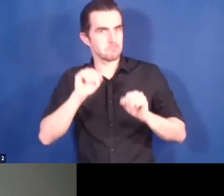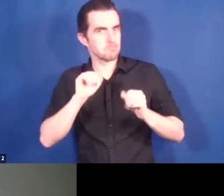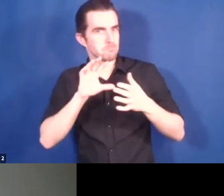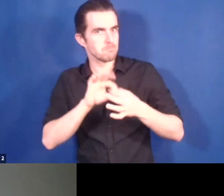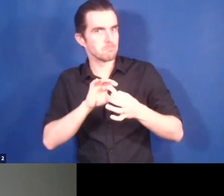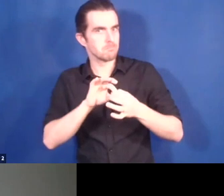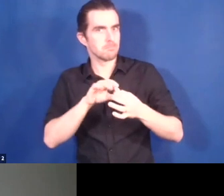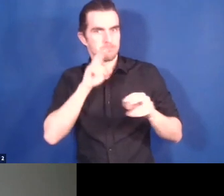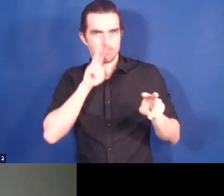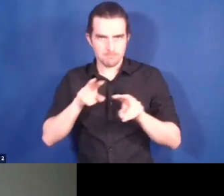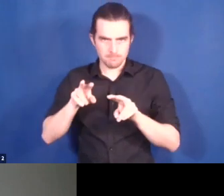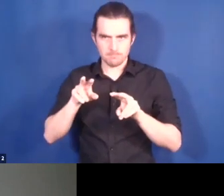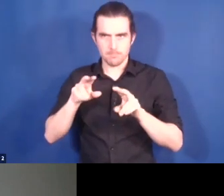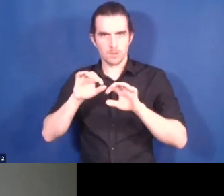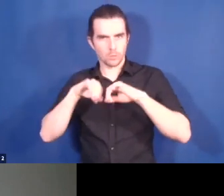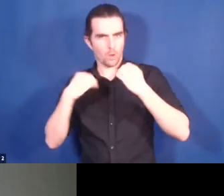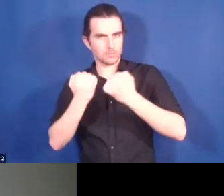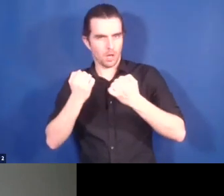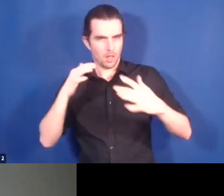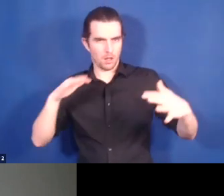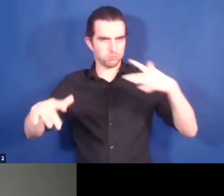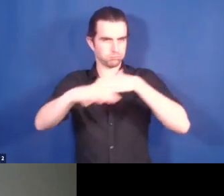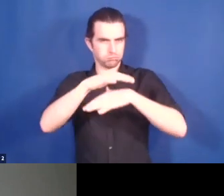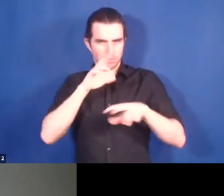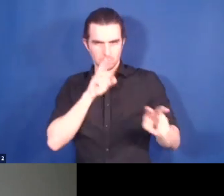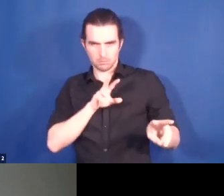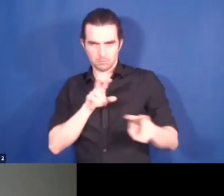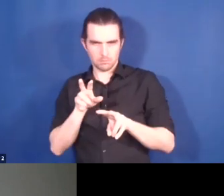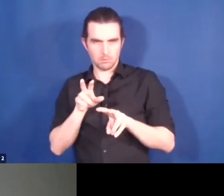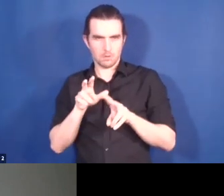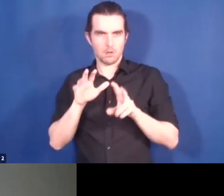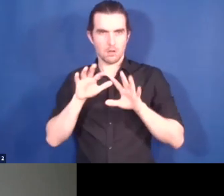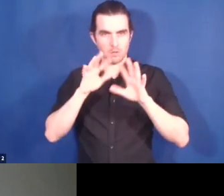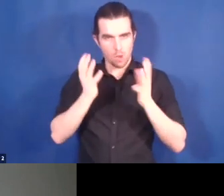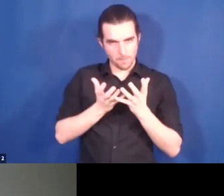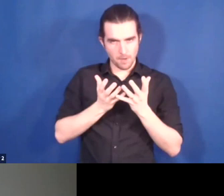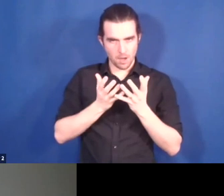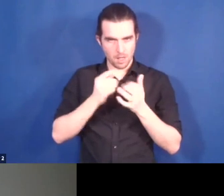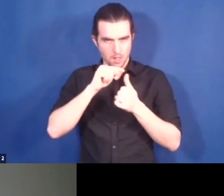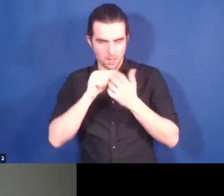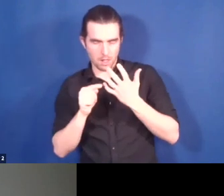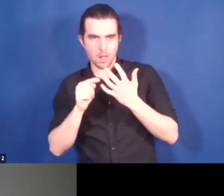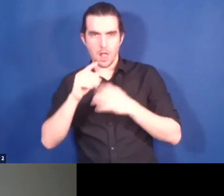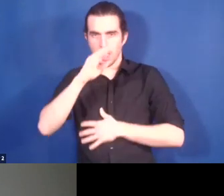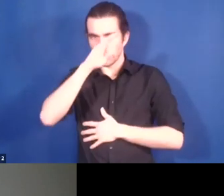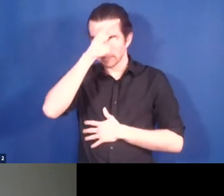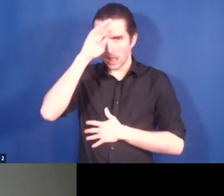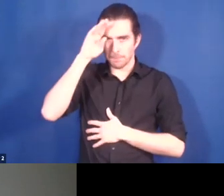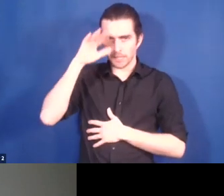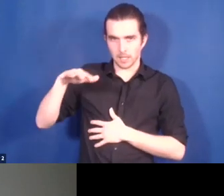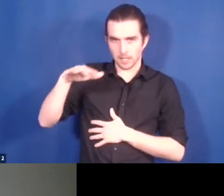different actors, is so important. We've talked about COVID more than once